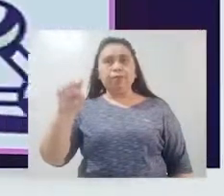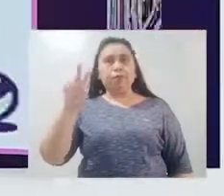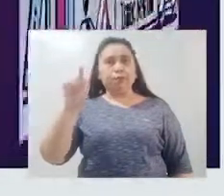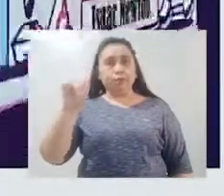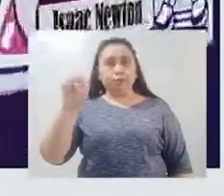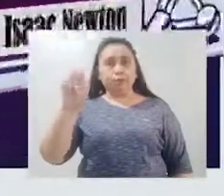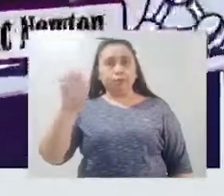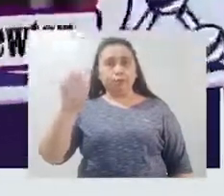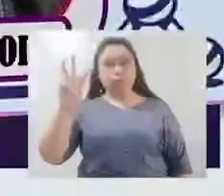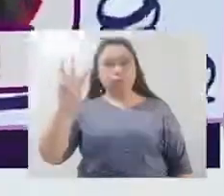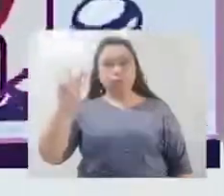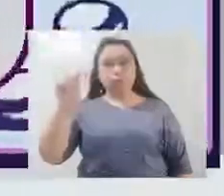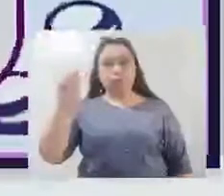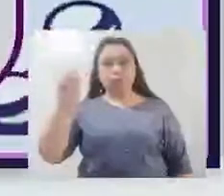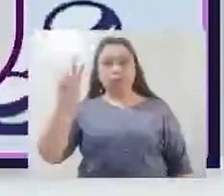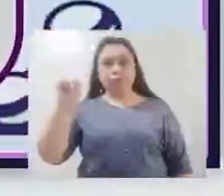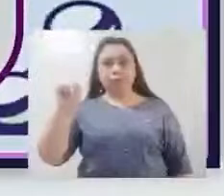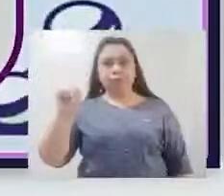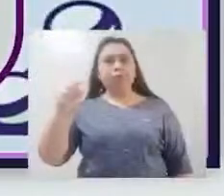Isaac Newton,